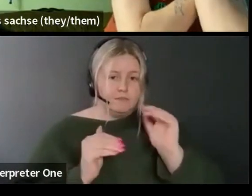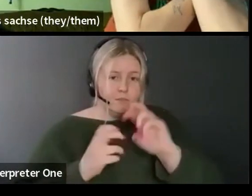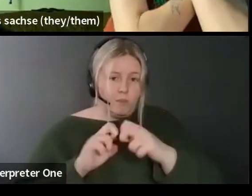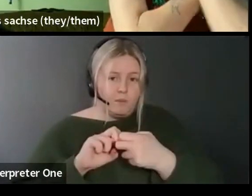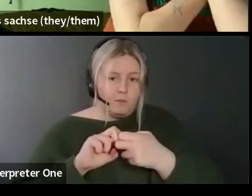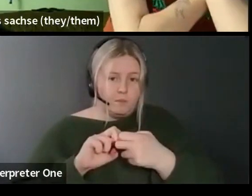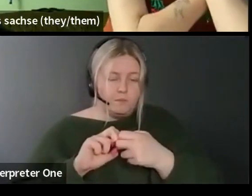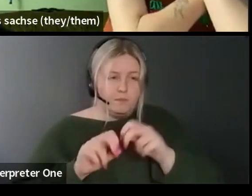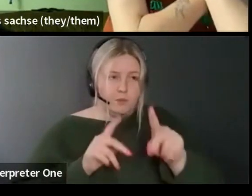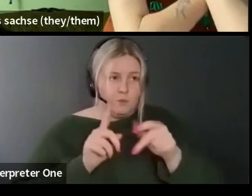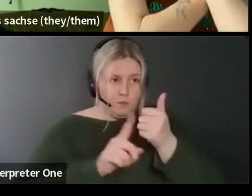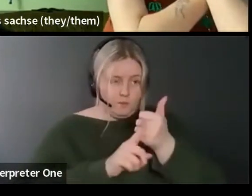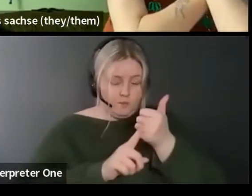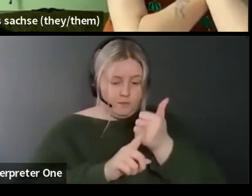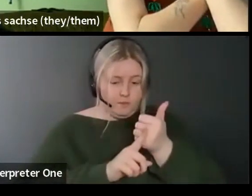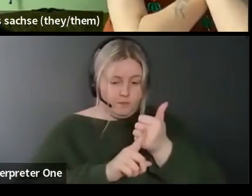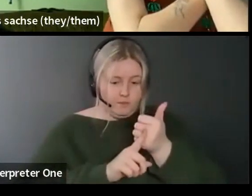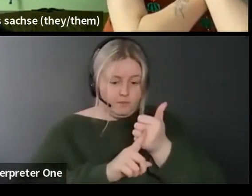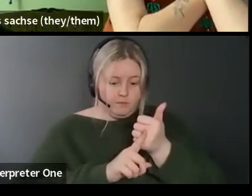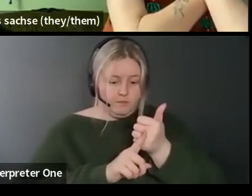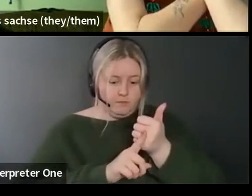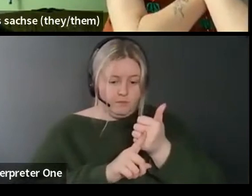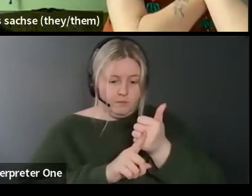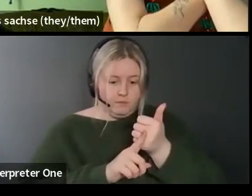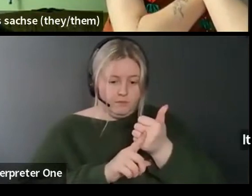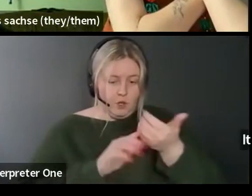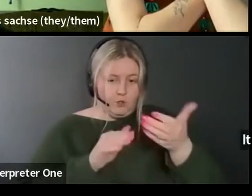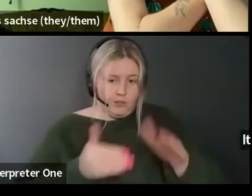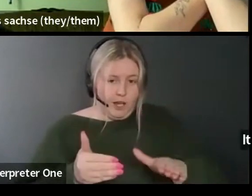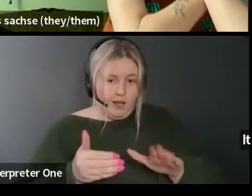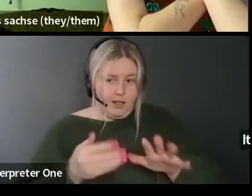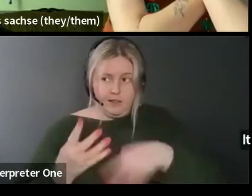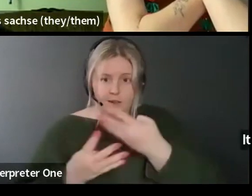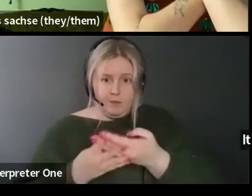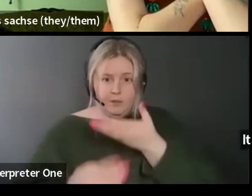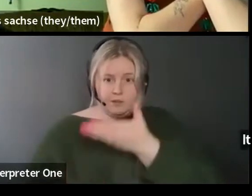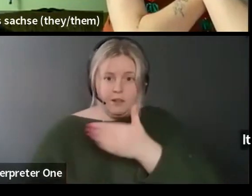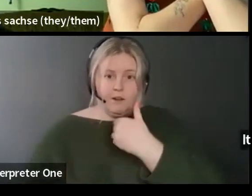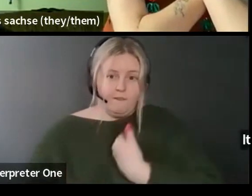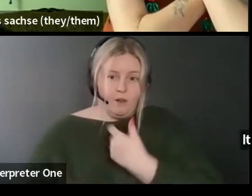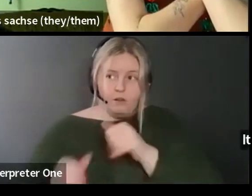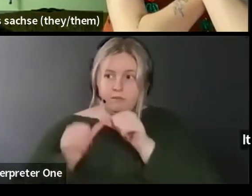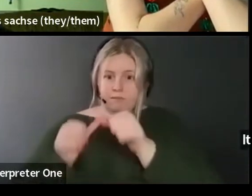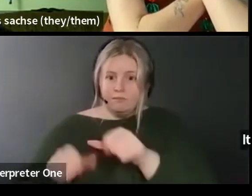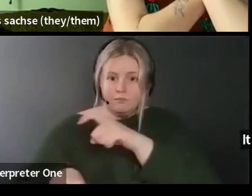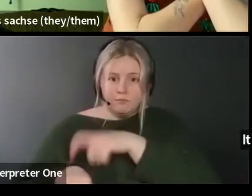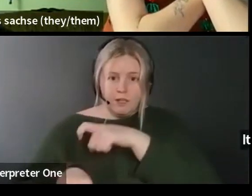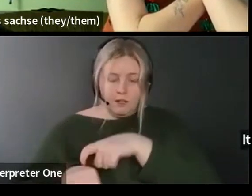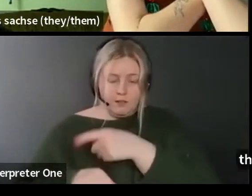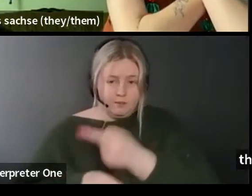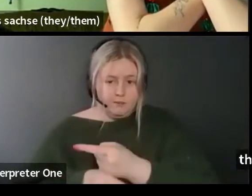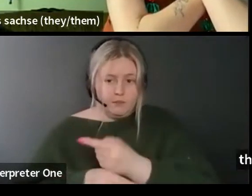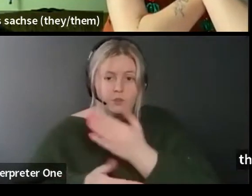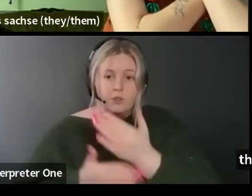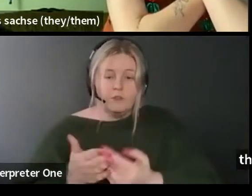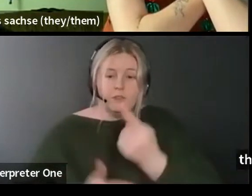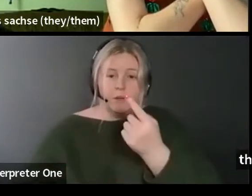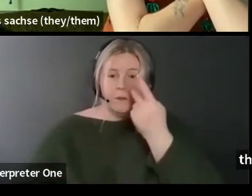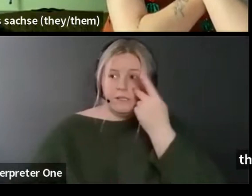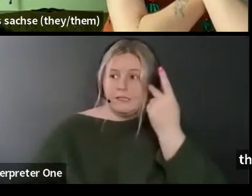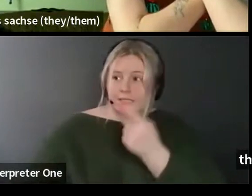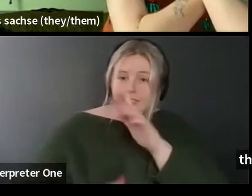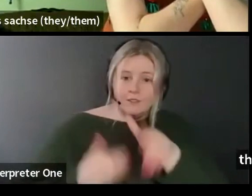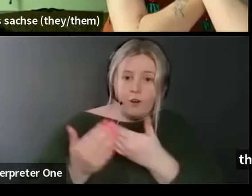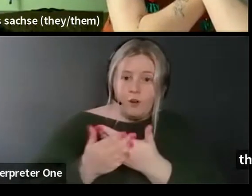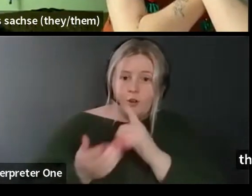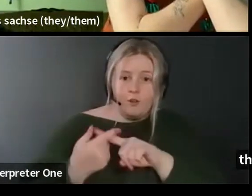people systematically like are dying in prison, you know, spending a lot of time. So like when someone sees all their friends, you know,